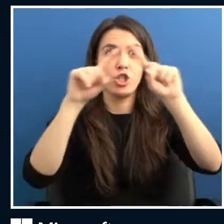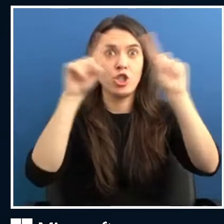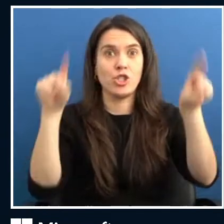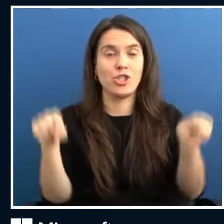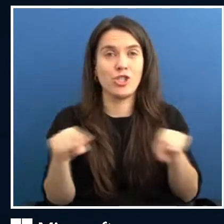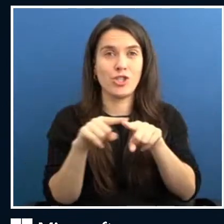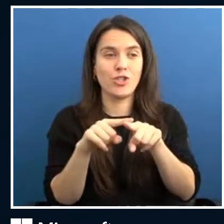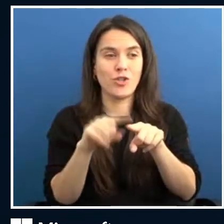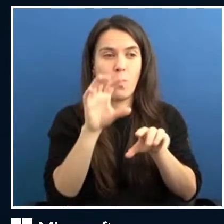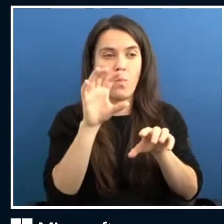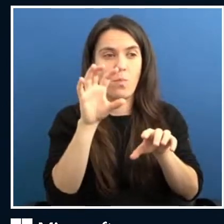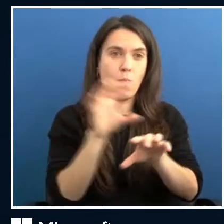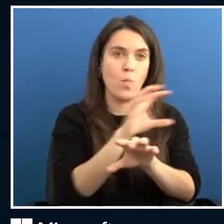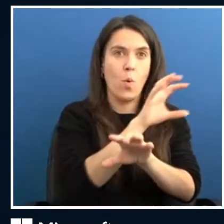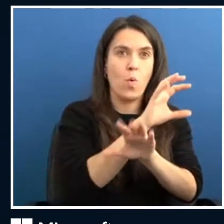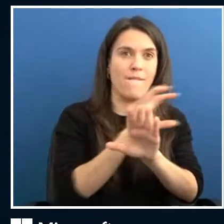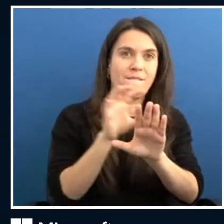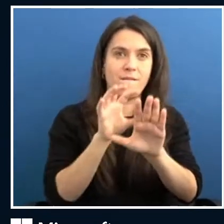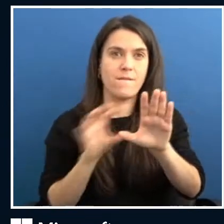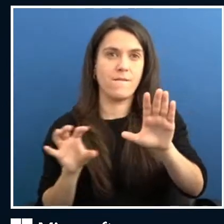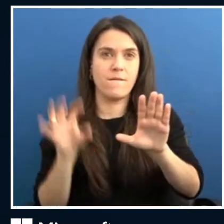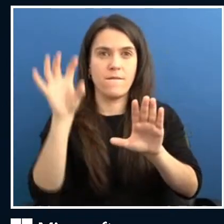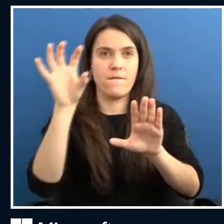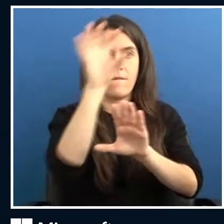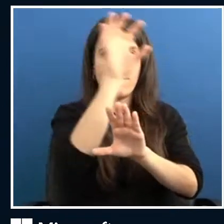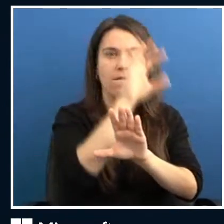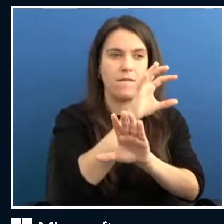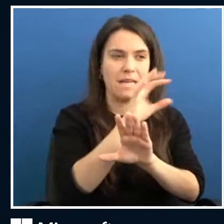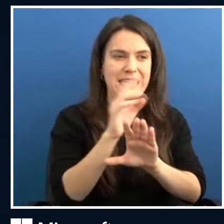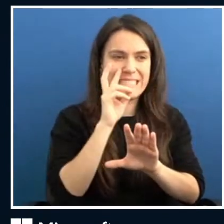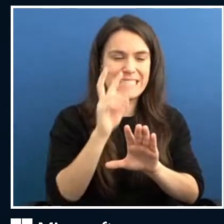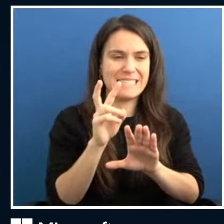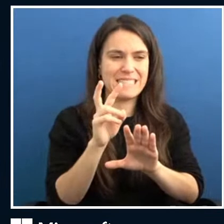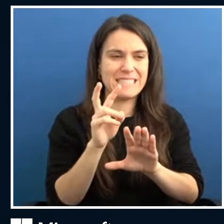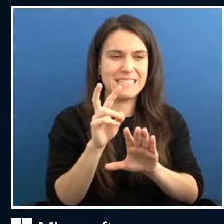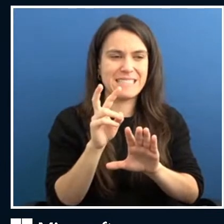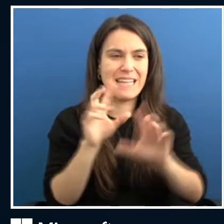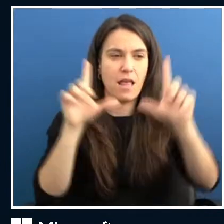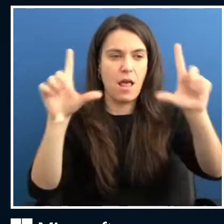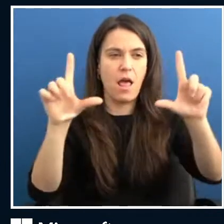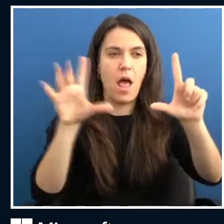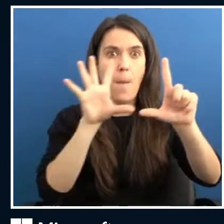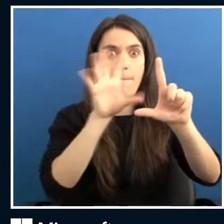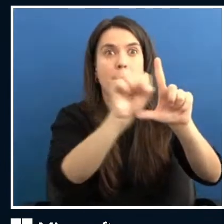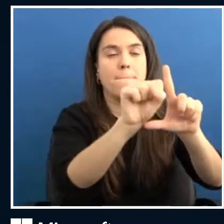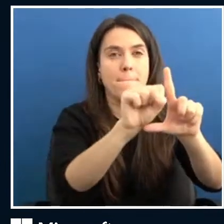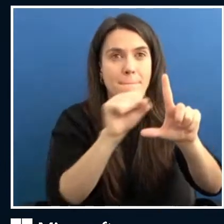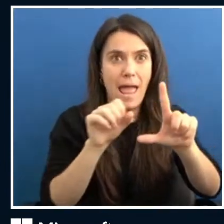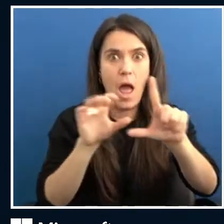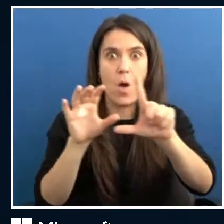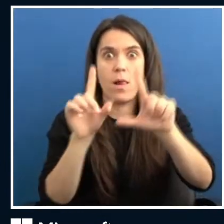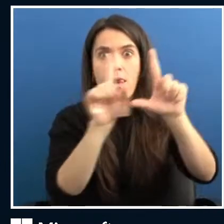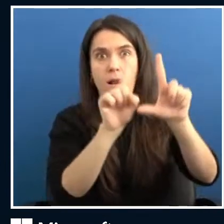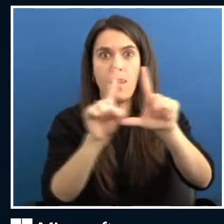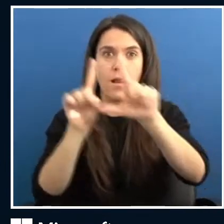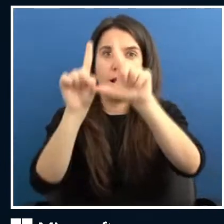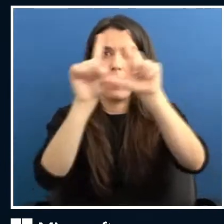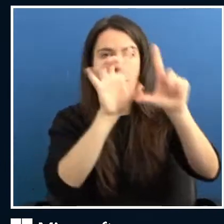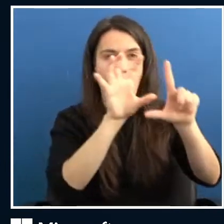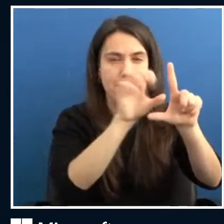is going to create a feature out of a window of pixels. So sometimes you might have